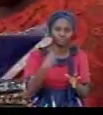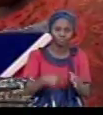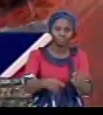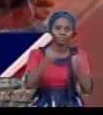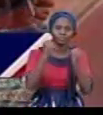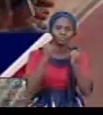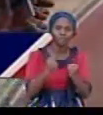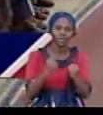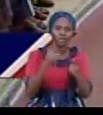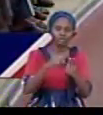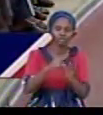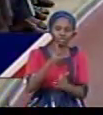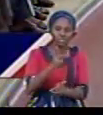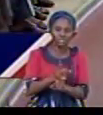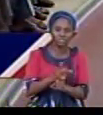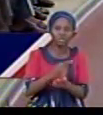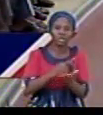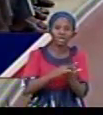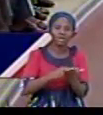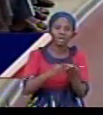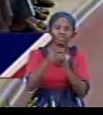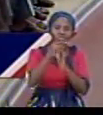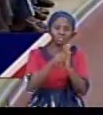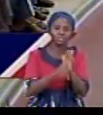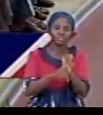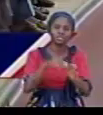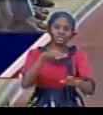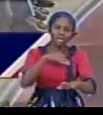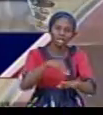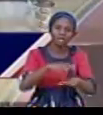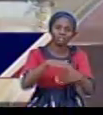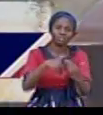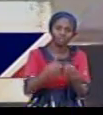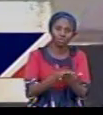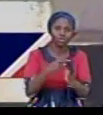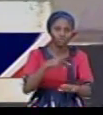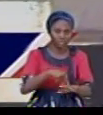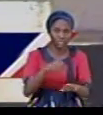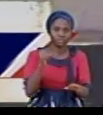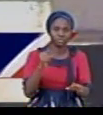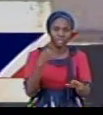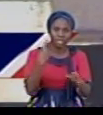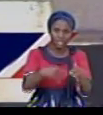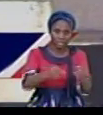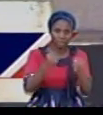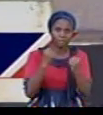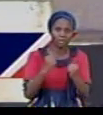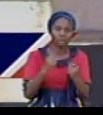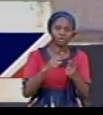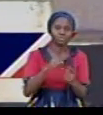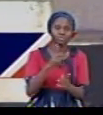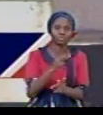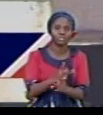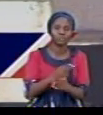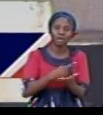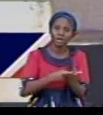preserve righteousness at all times. The power to